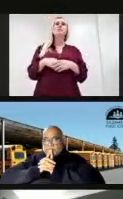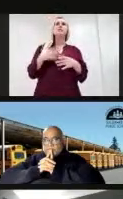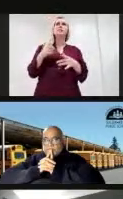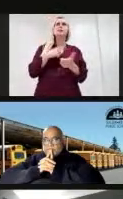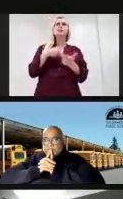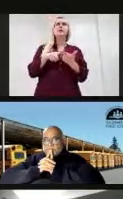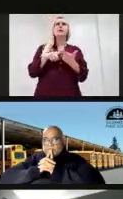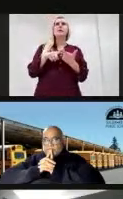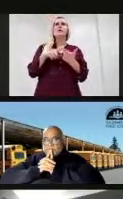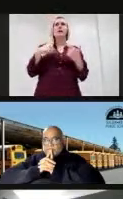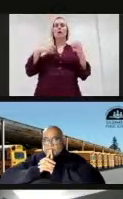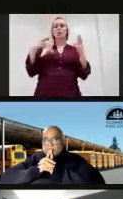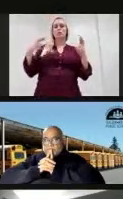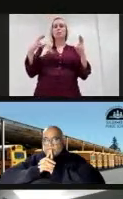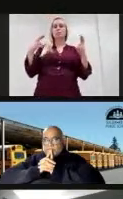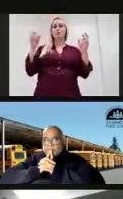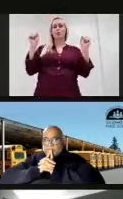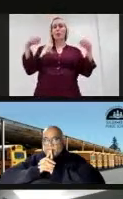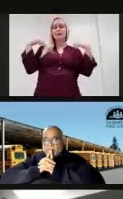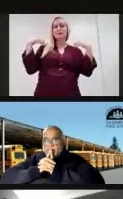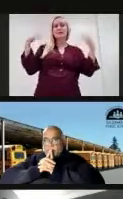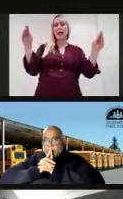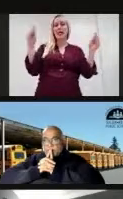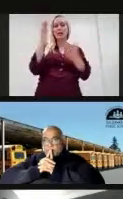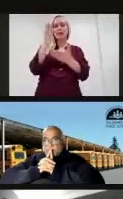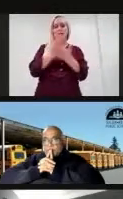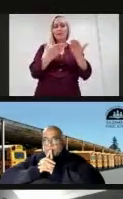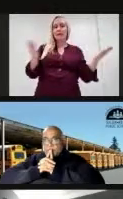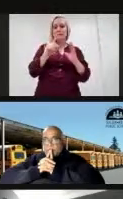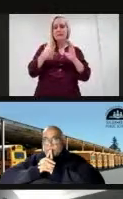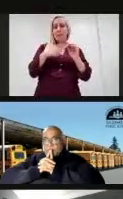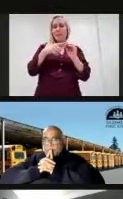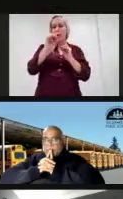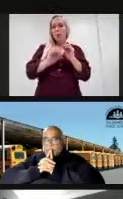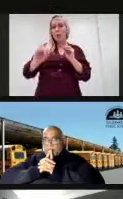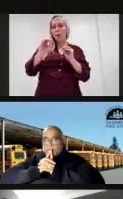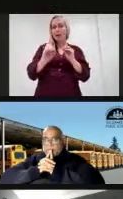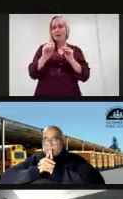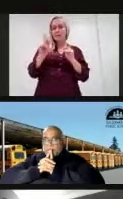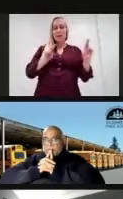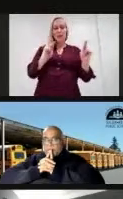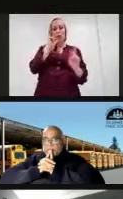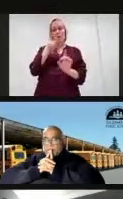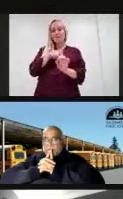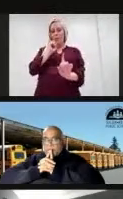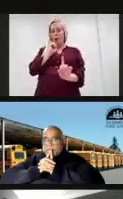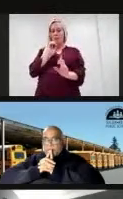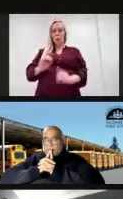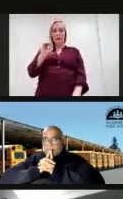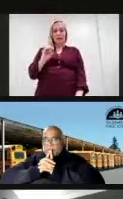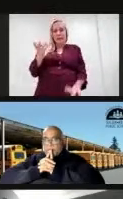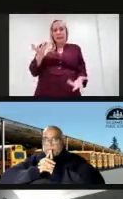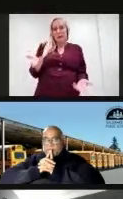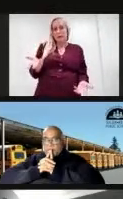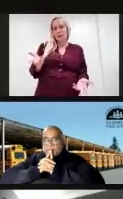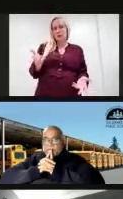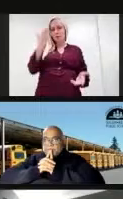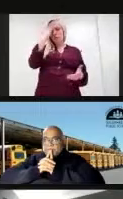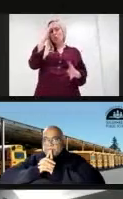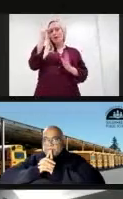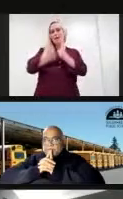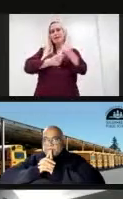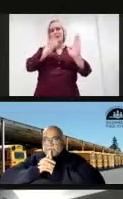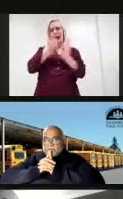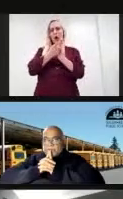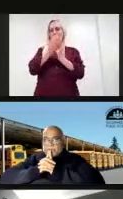Also, I would hope that we could sell some of the things about Oregon. You know, these people aren't from Oregon. I mean, we get, you know, an hour, 90